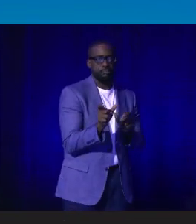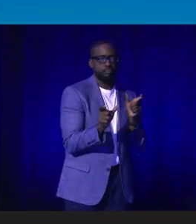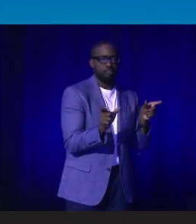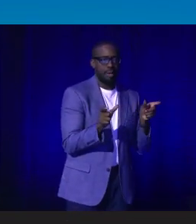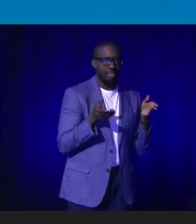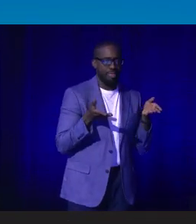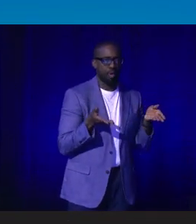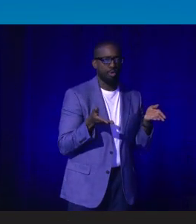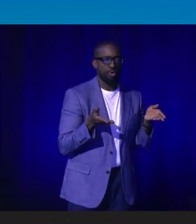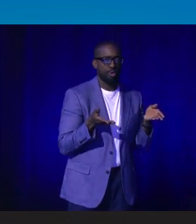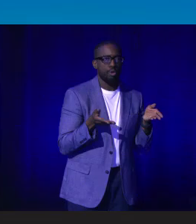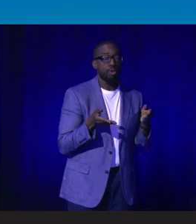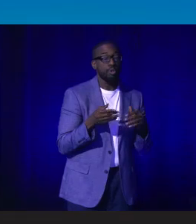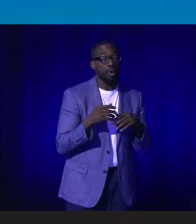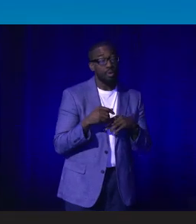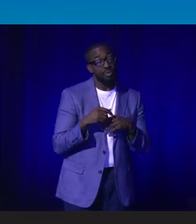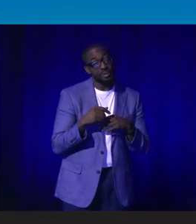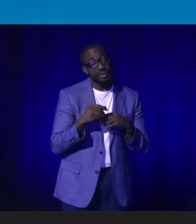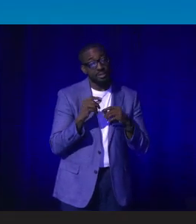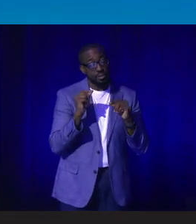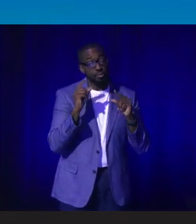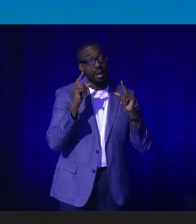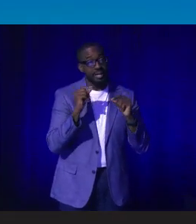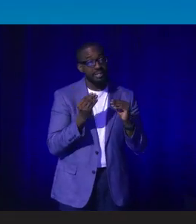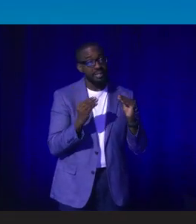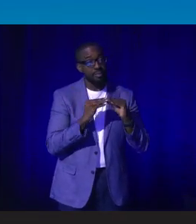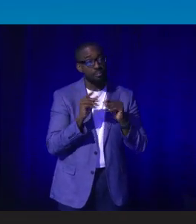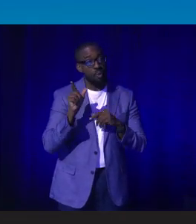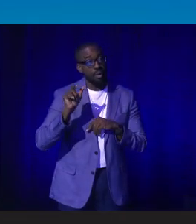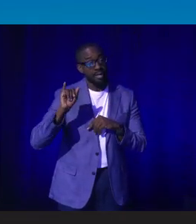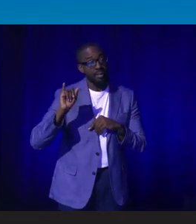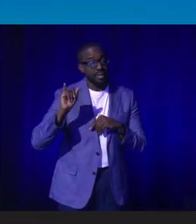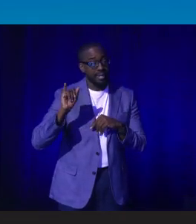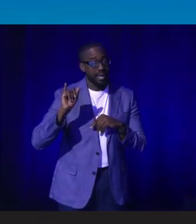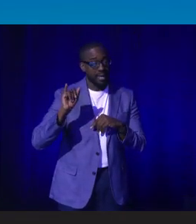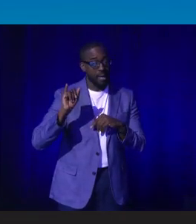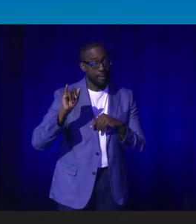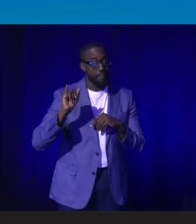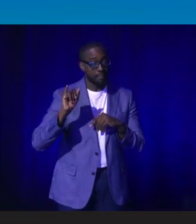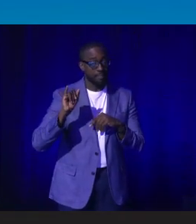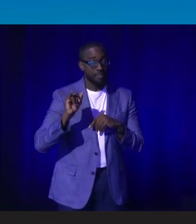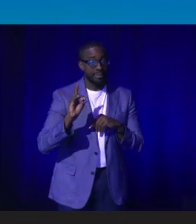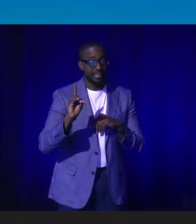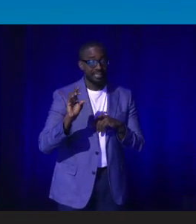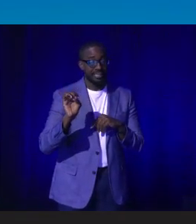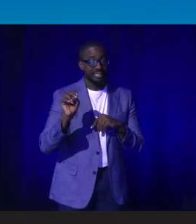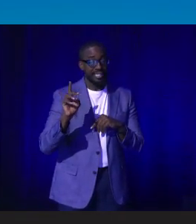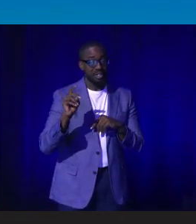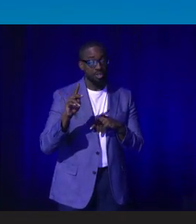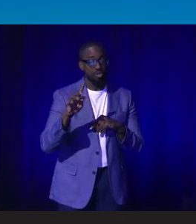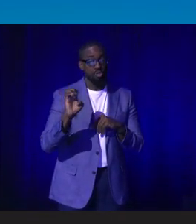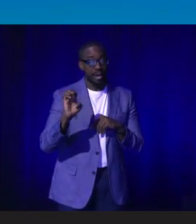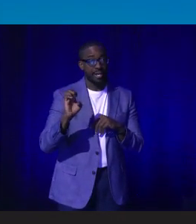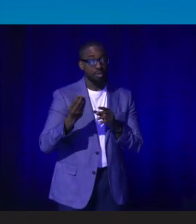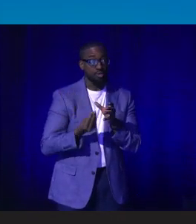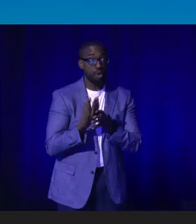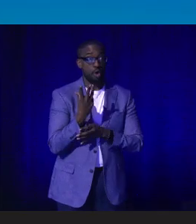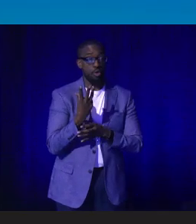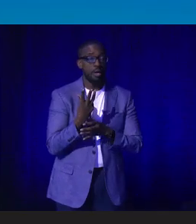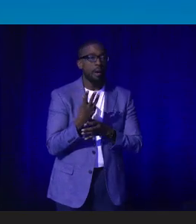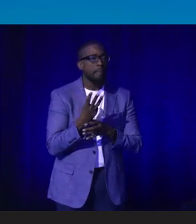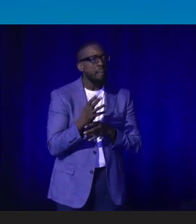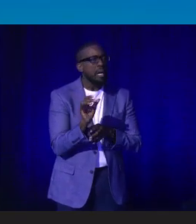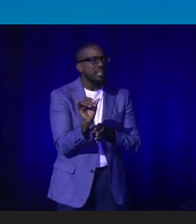There is surprisingly more sort of lithium dendrite growth. It's not exactly a dendrite in this case, but it's like a similar phenomenon